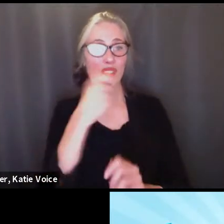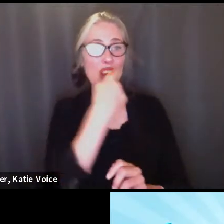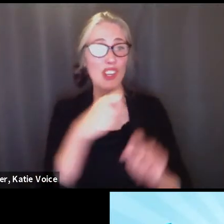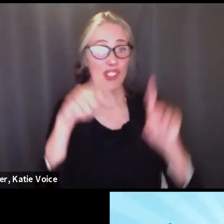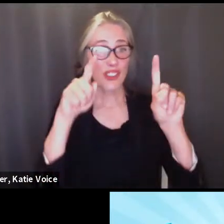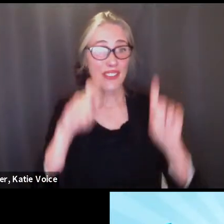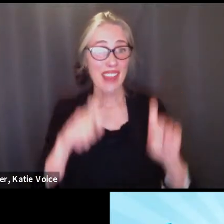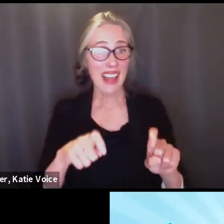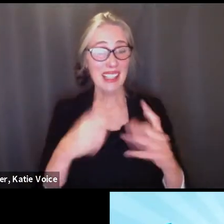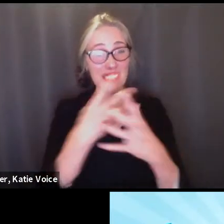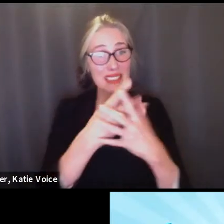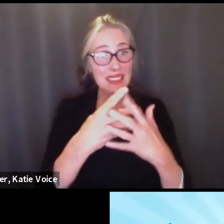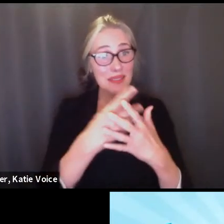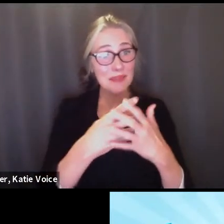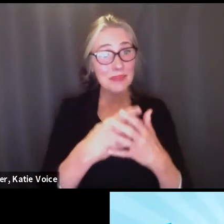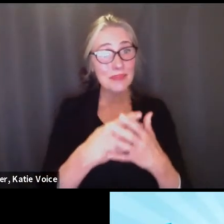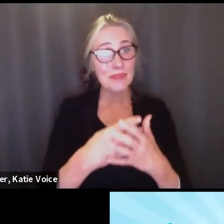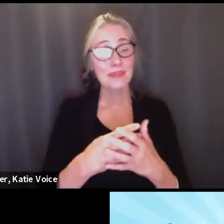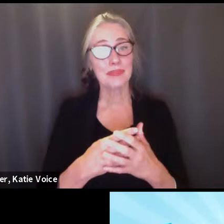gone